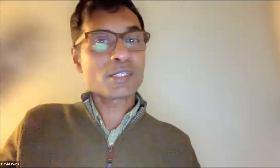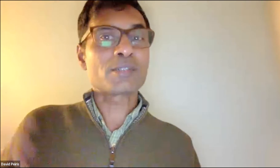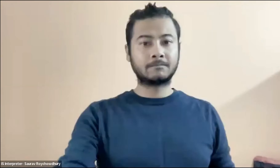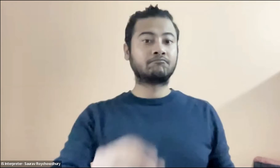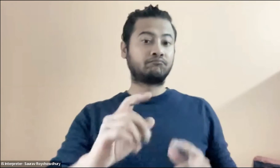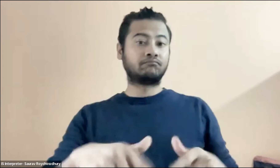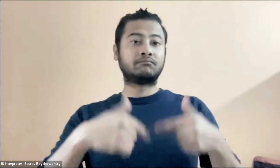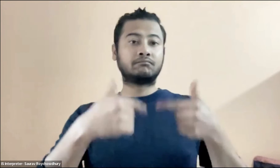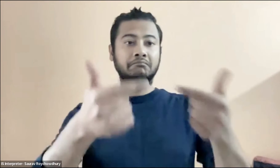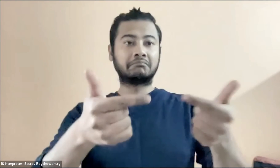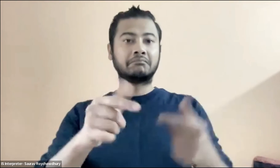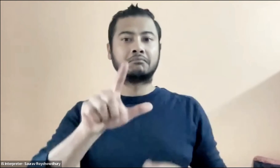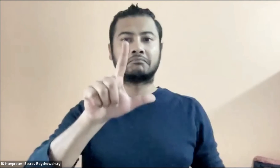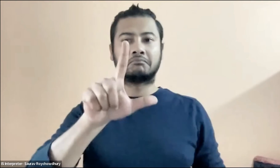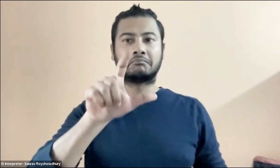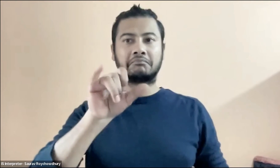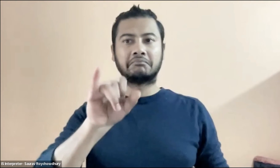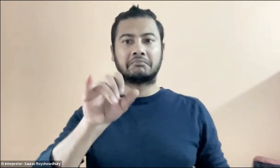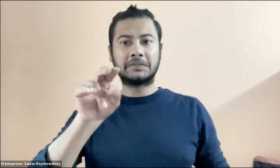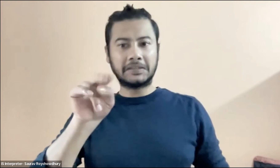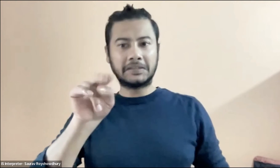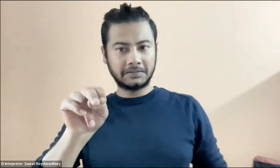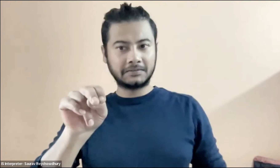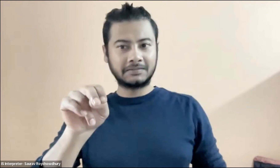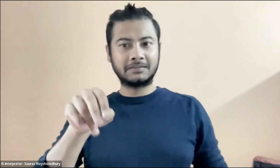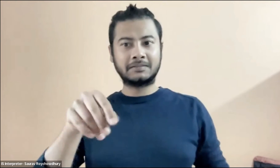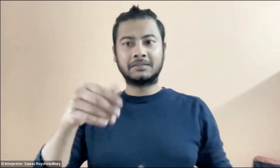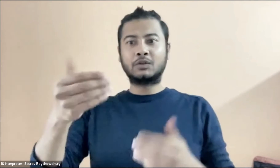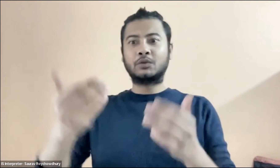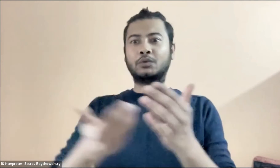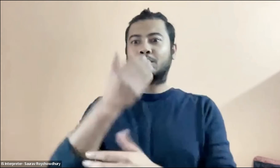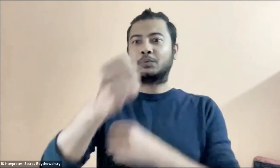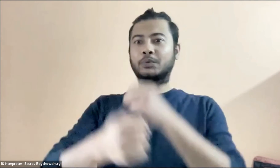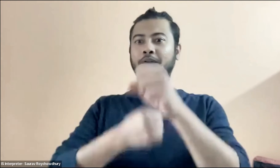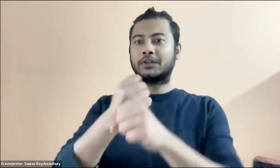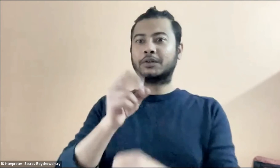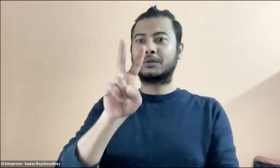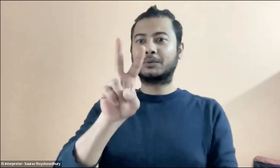year and beyond, that looking forward.